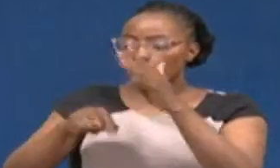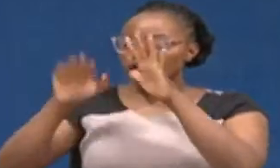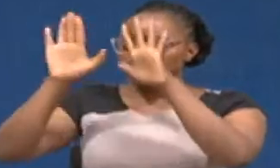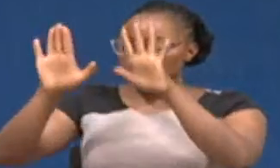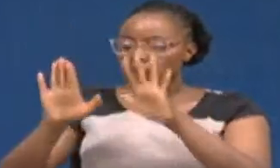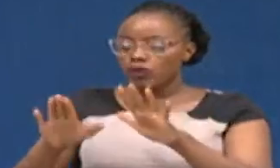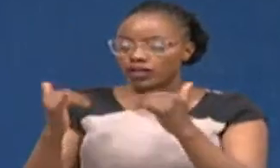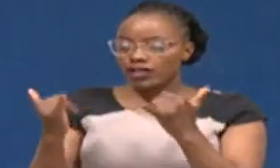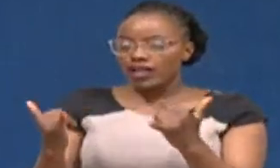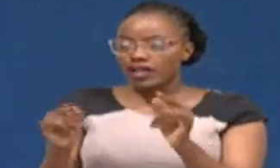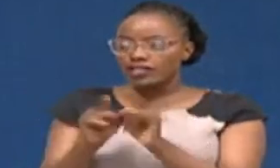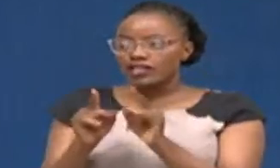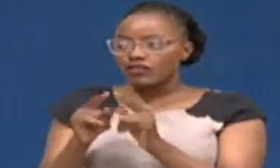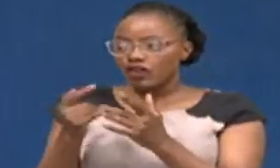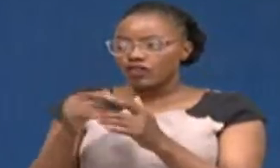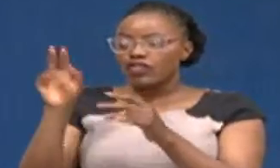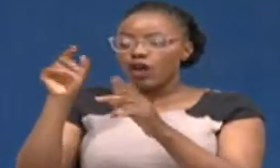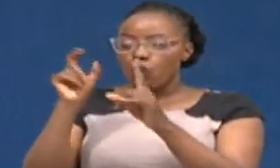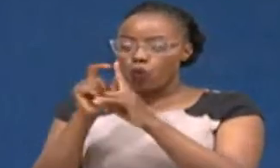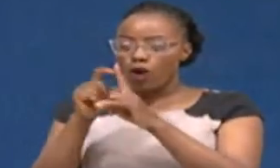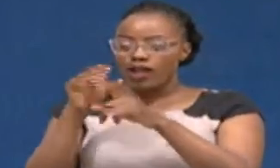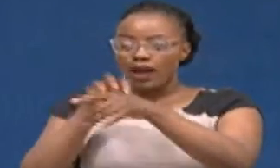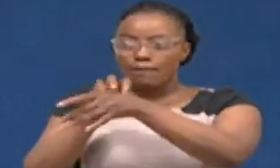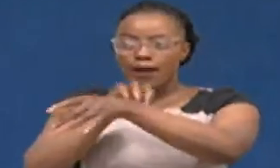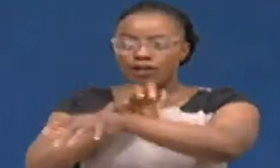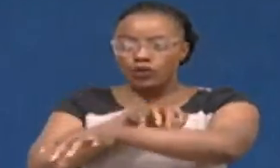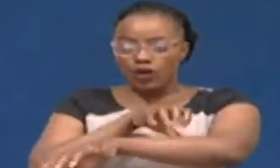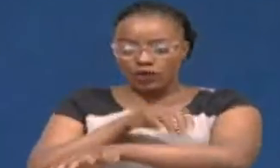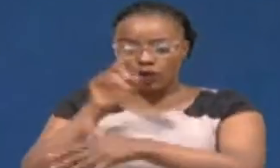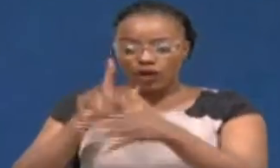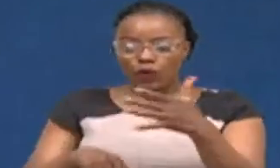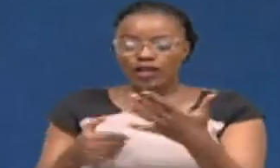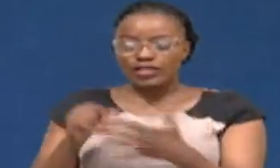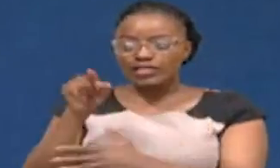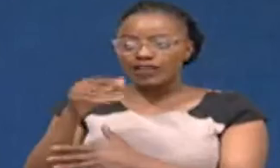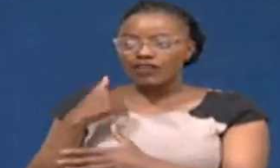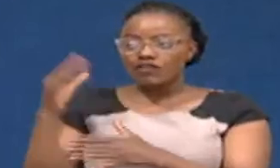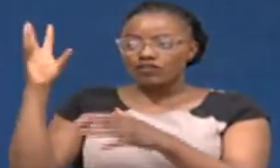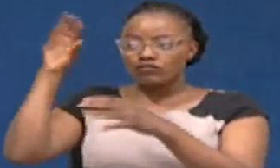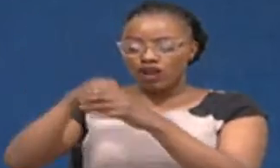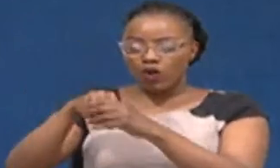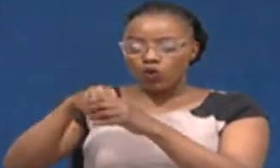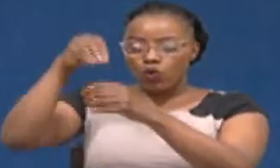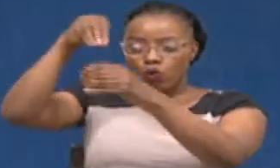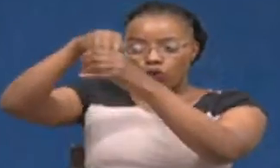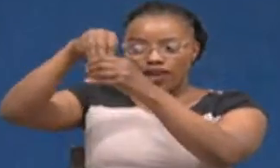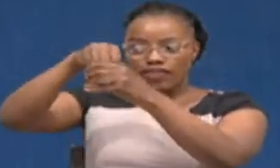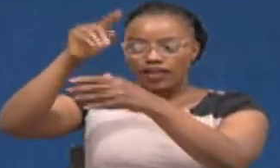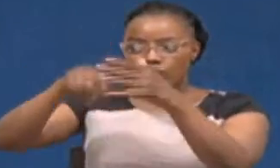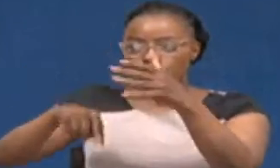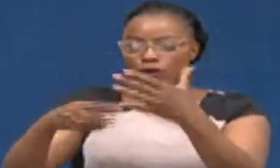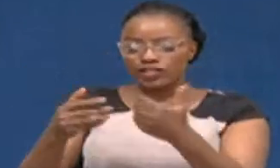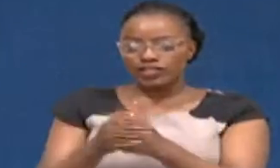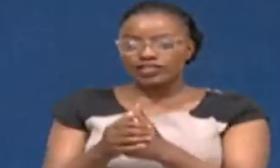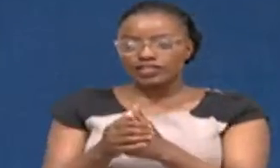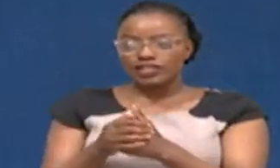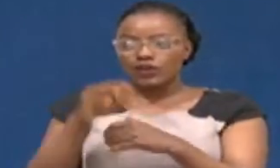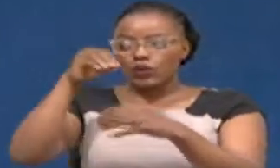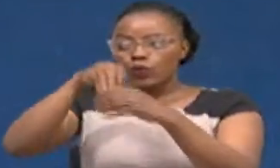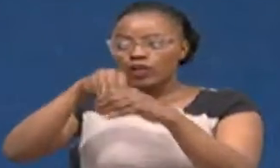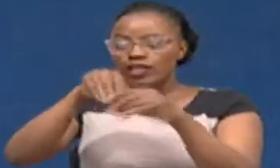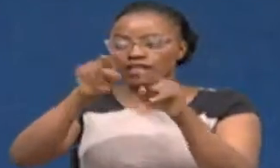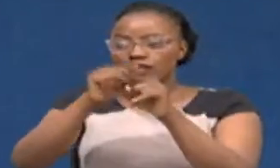the word madoadoa is that it fits within